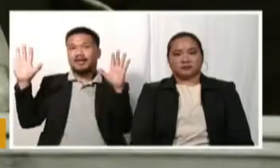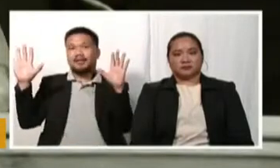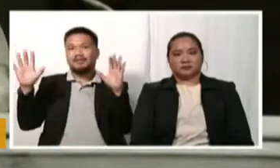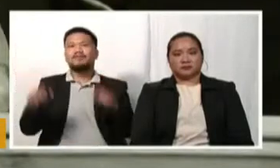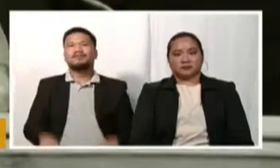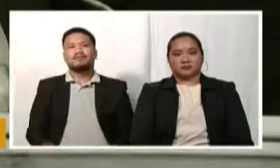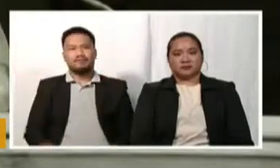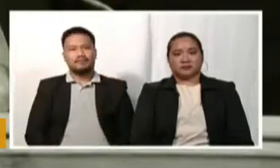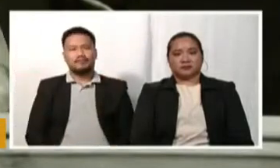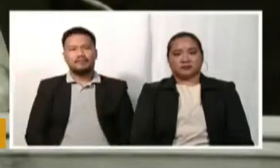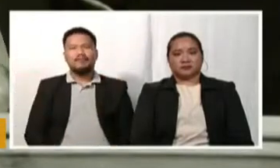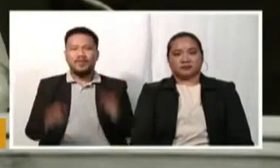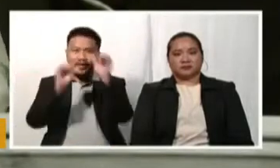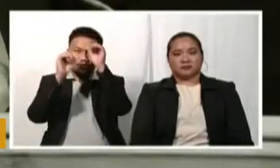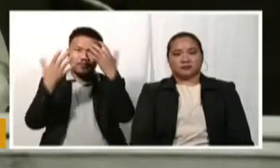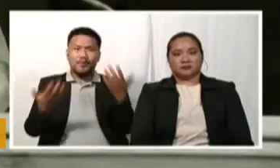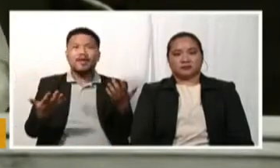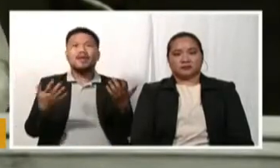obeys him trembling,